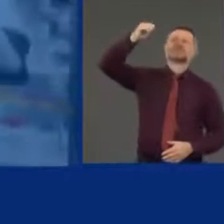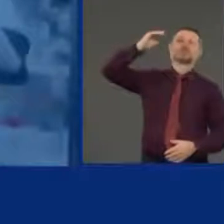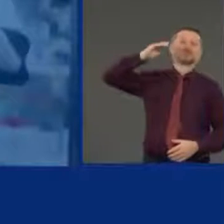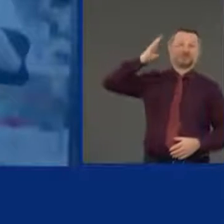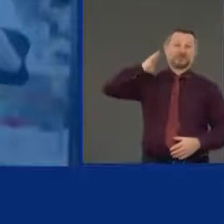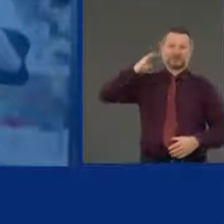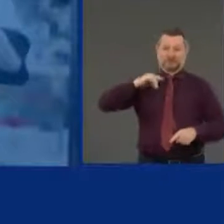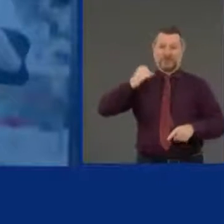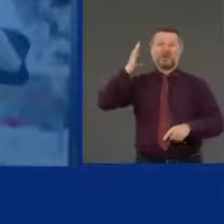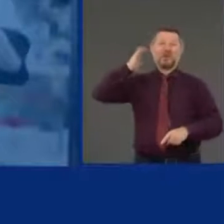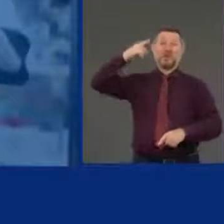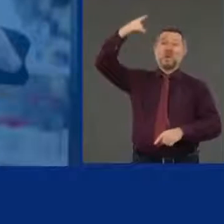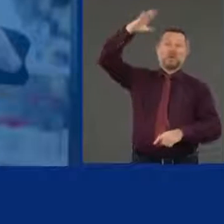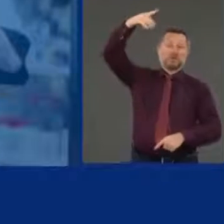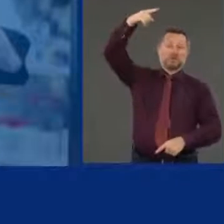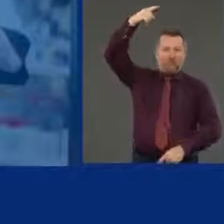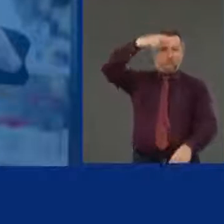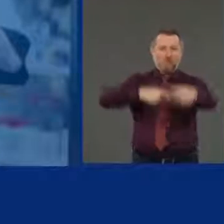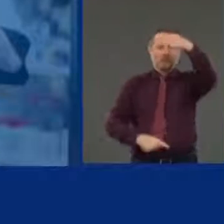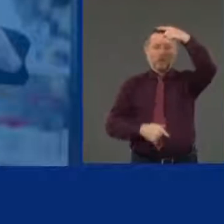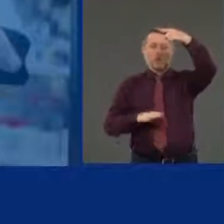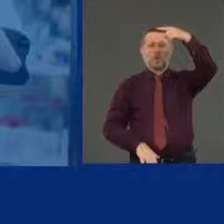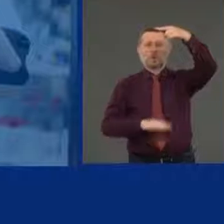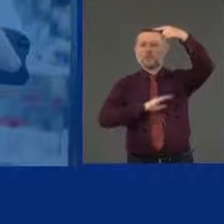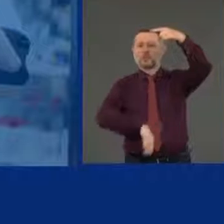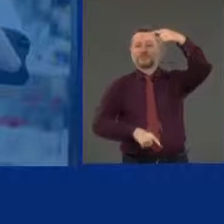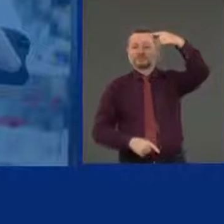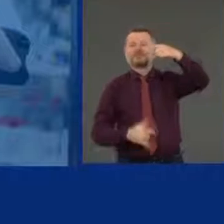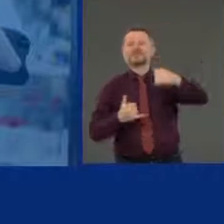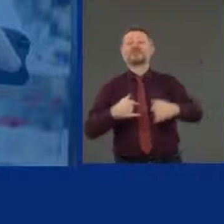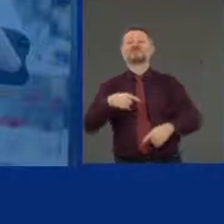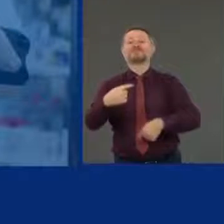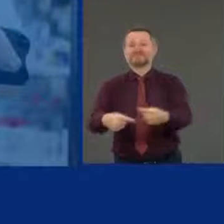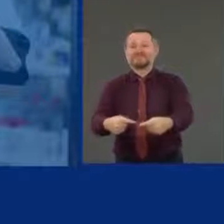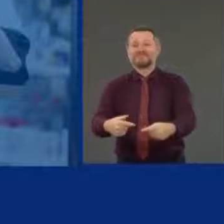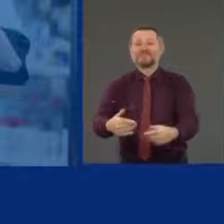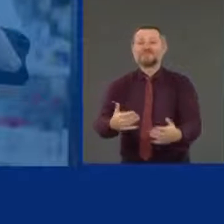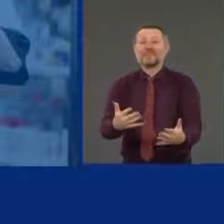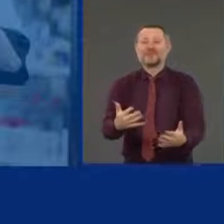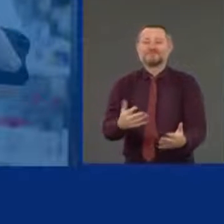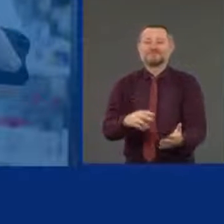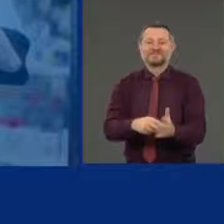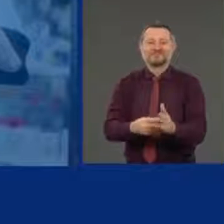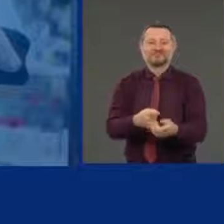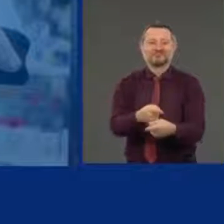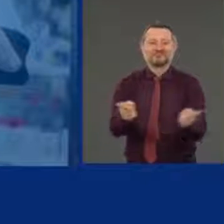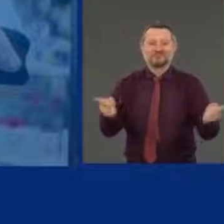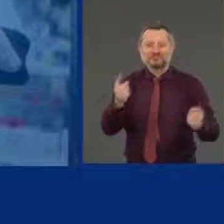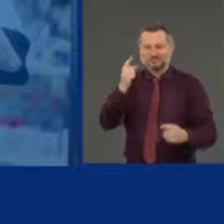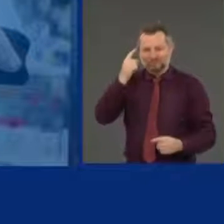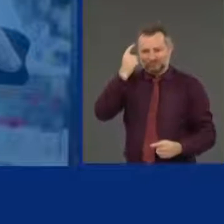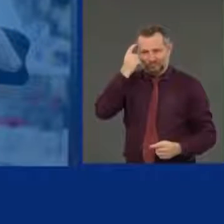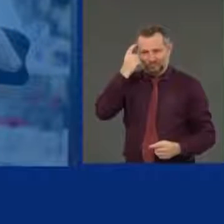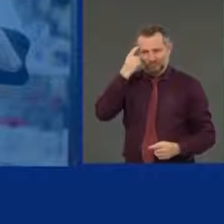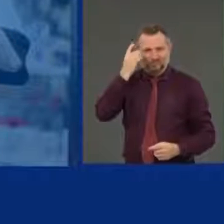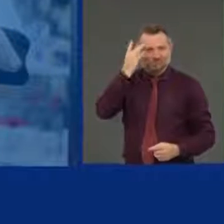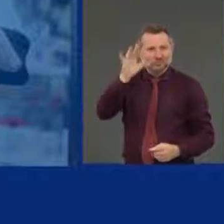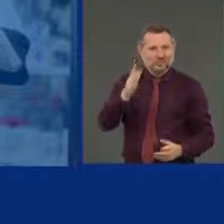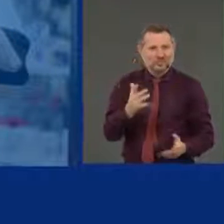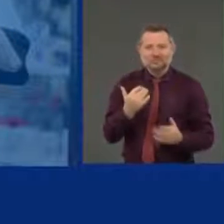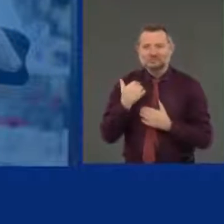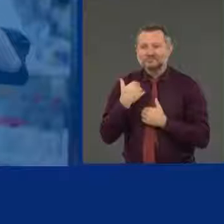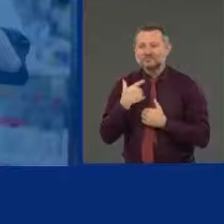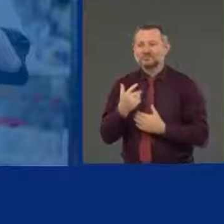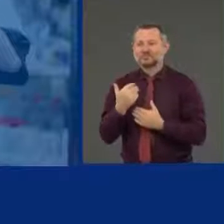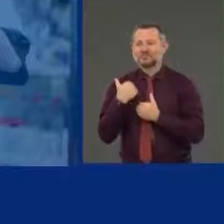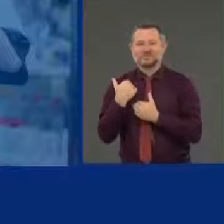the course. Stay the course means you have to stay smart, and you have to stay